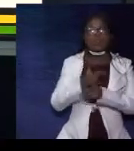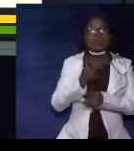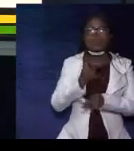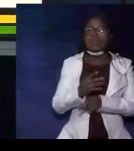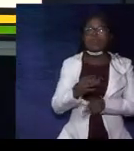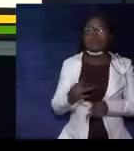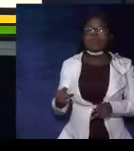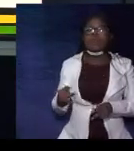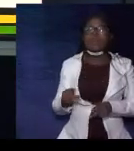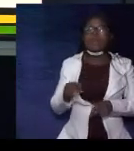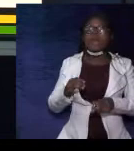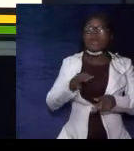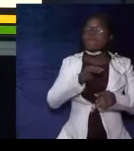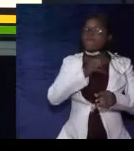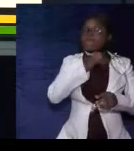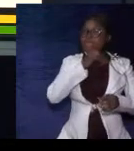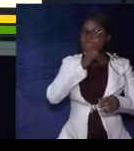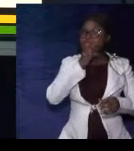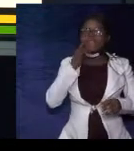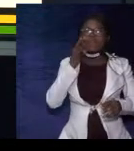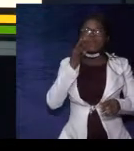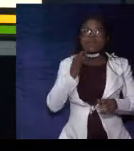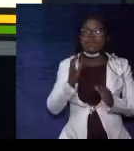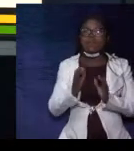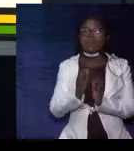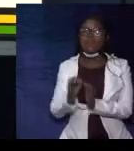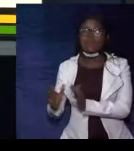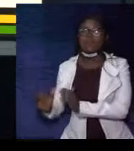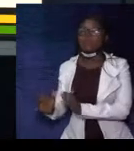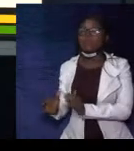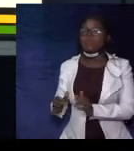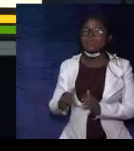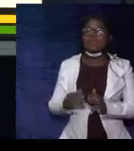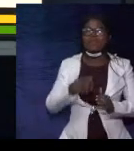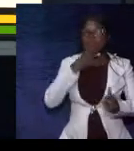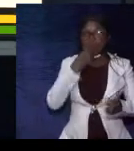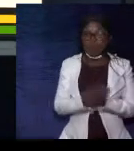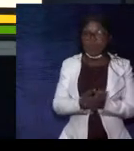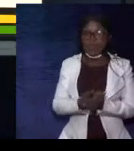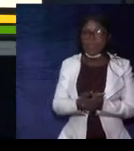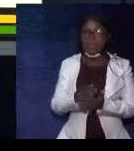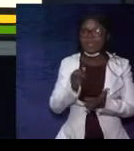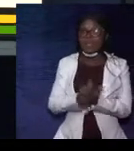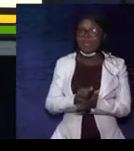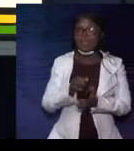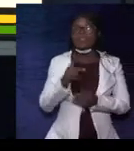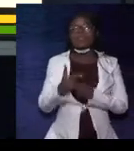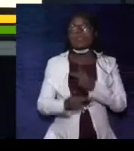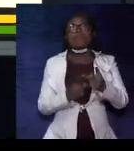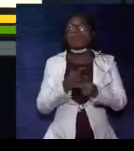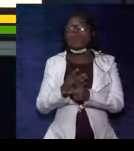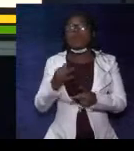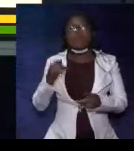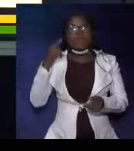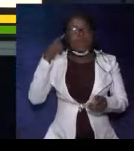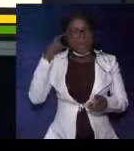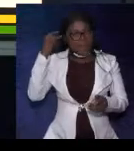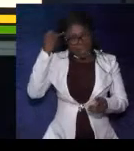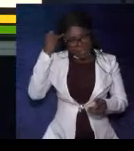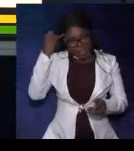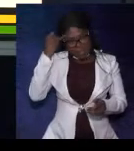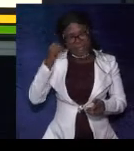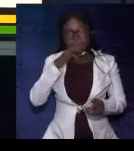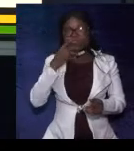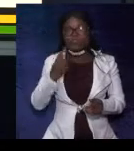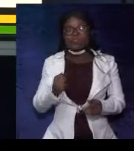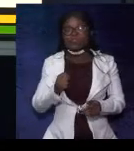records effectively. And that kind of idea could not work in today's society. That is